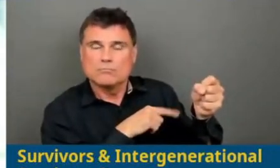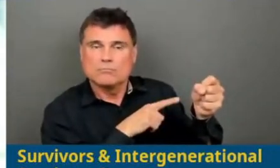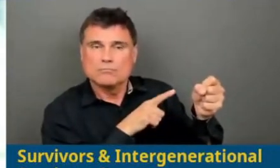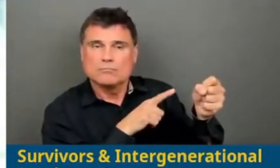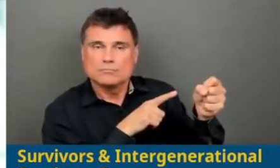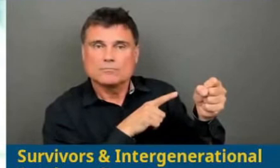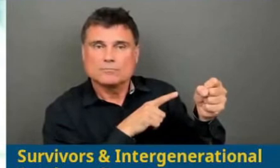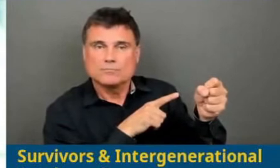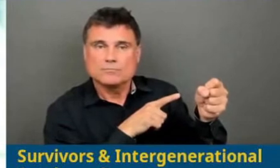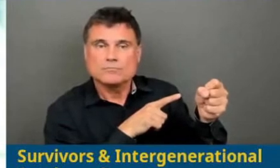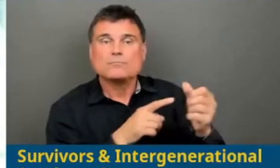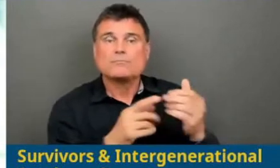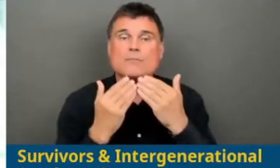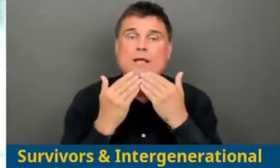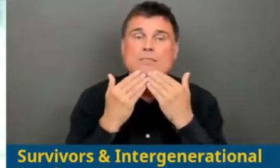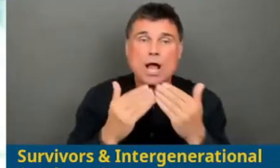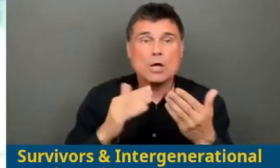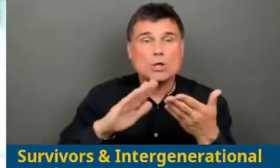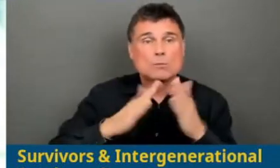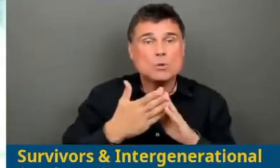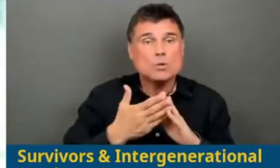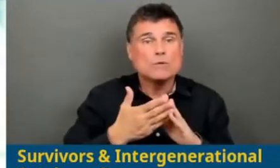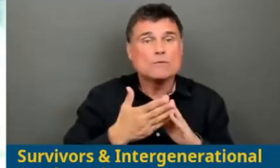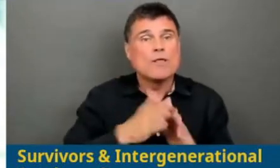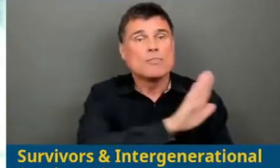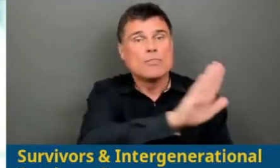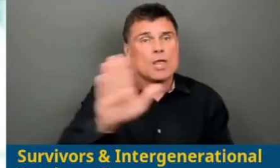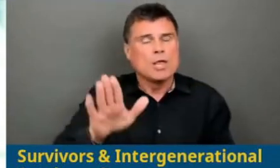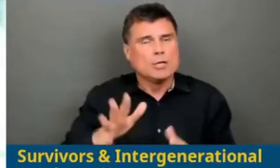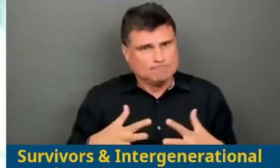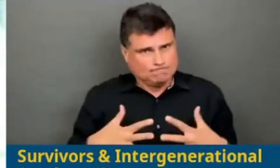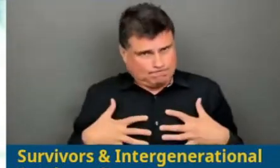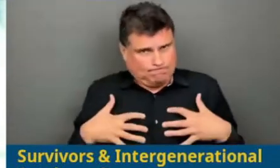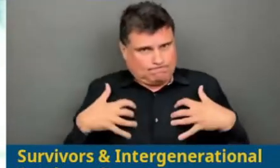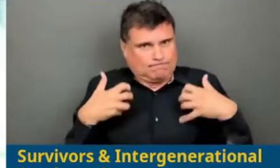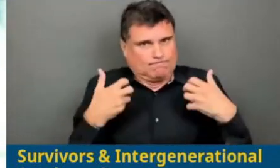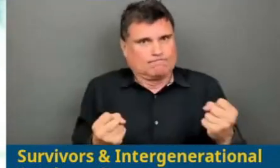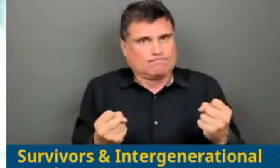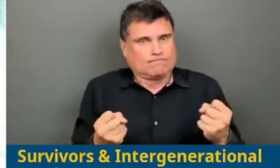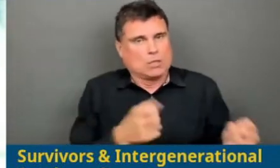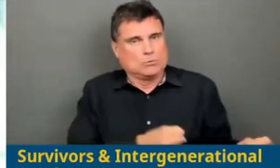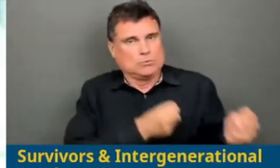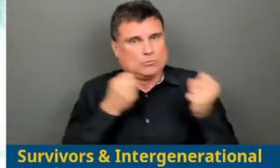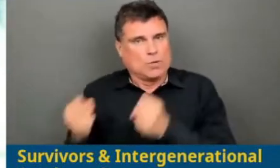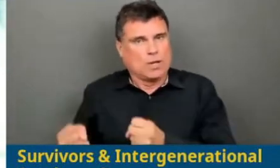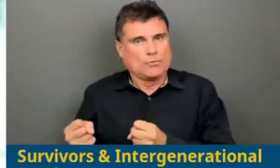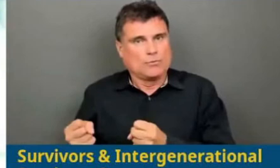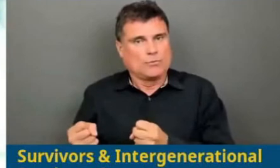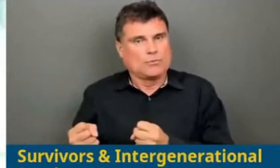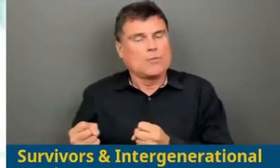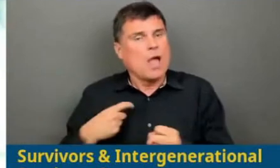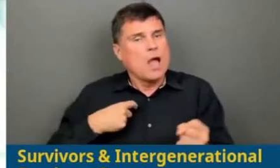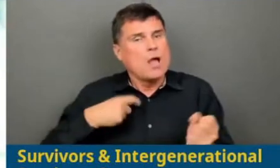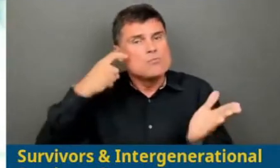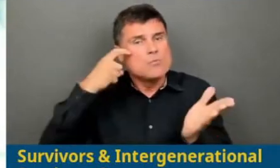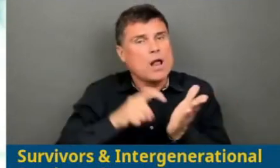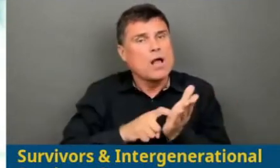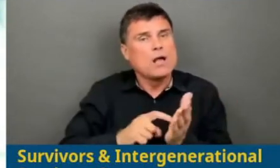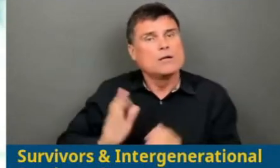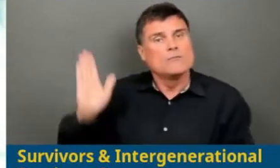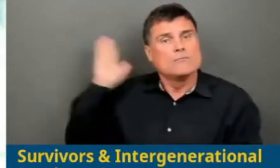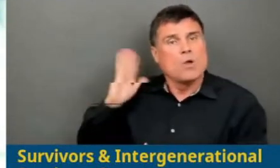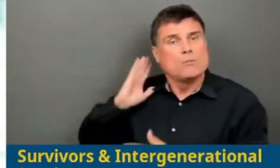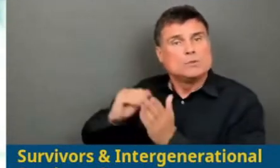courage and strength to the former students and their families through the discovery